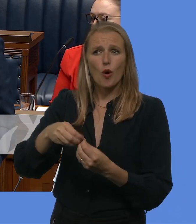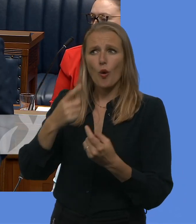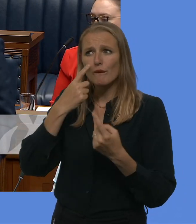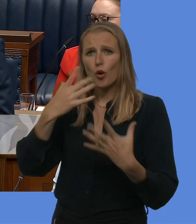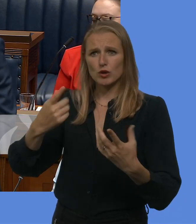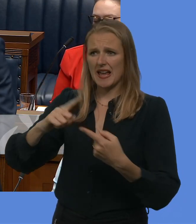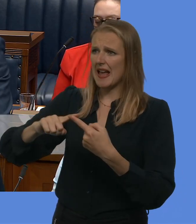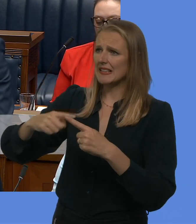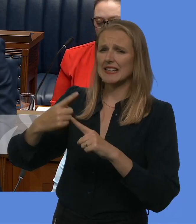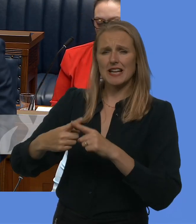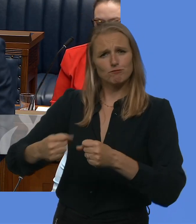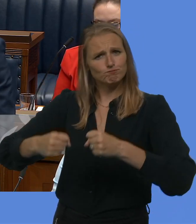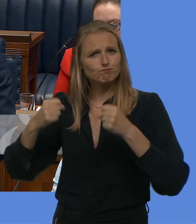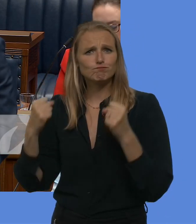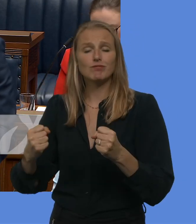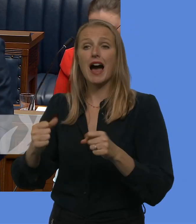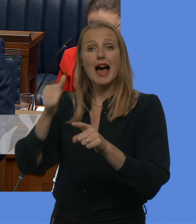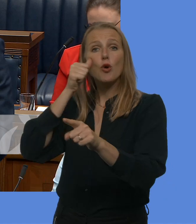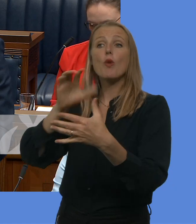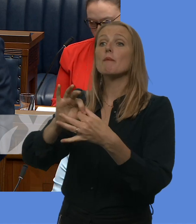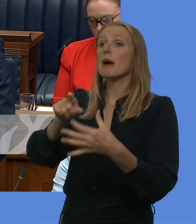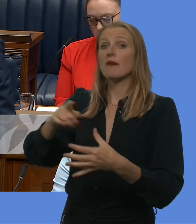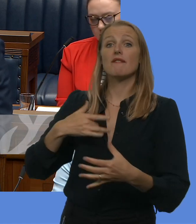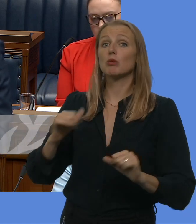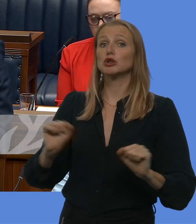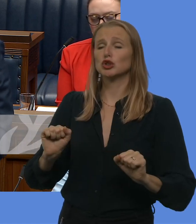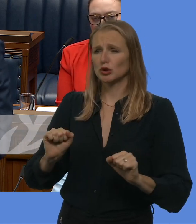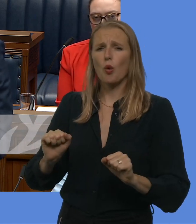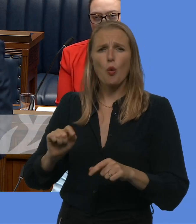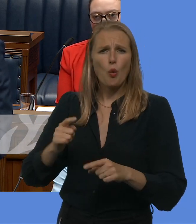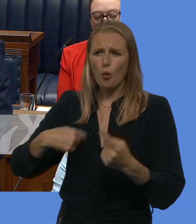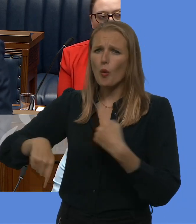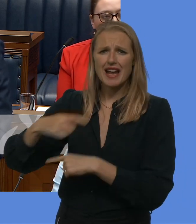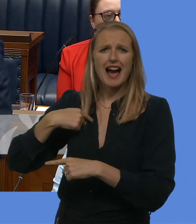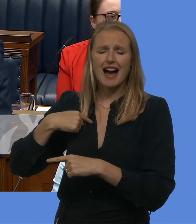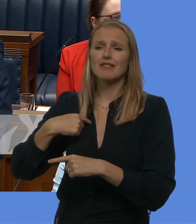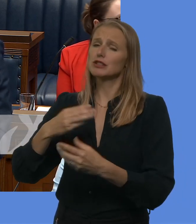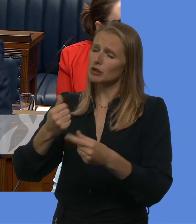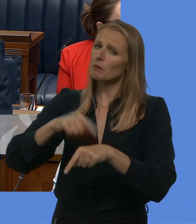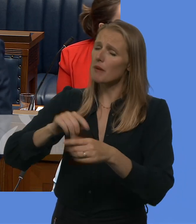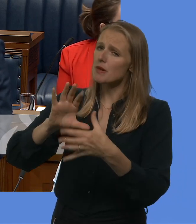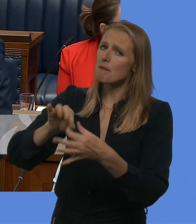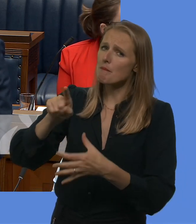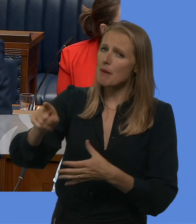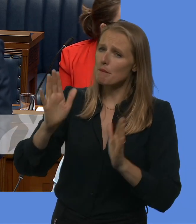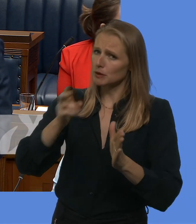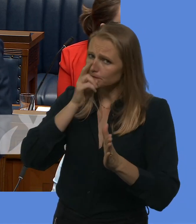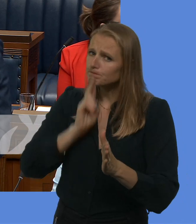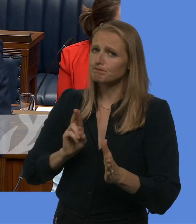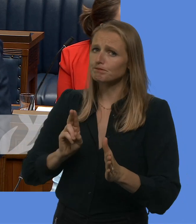stepped up, and I know the member sometimes doesn't feel that that's the case, but there can be occasion where the member could recognise when there are